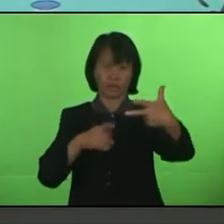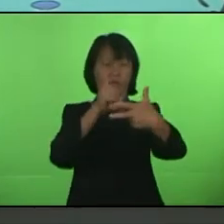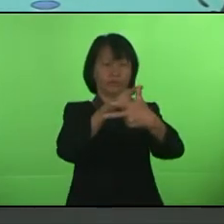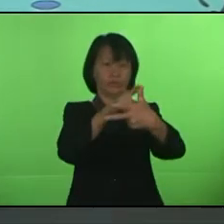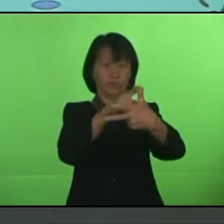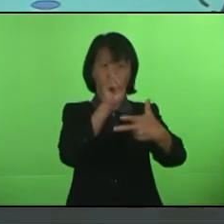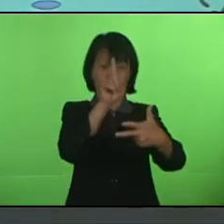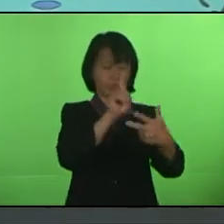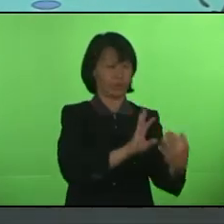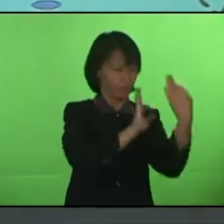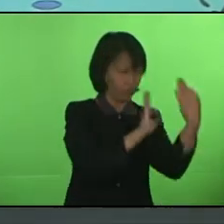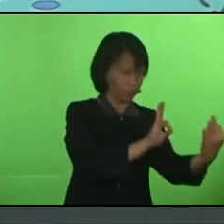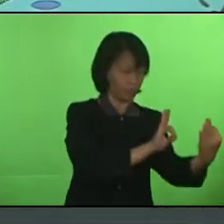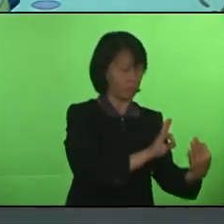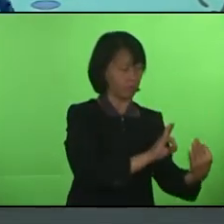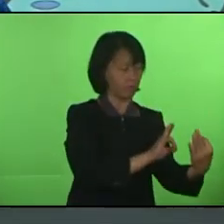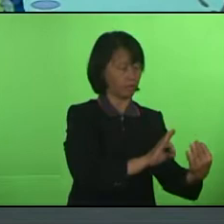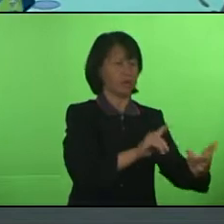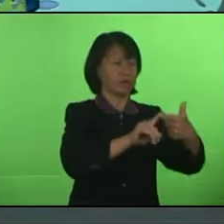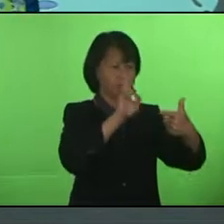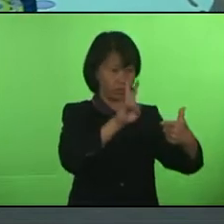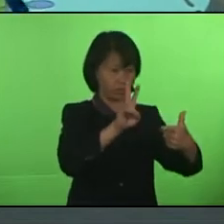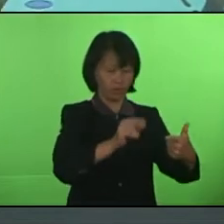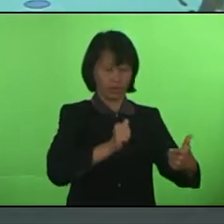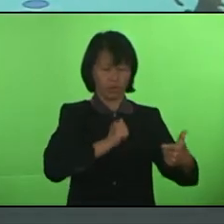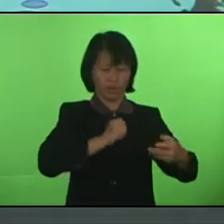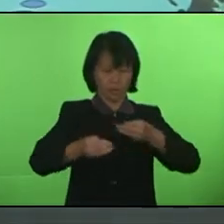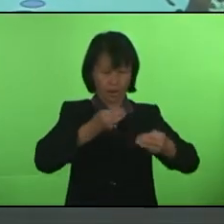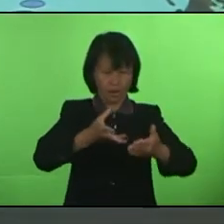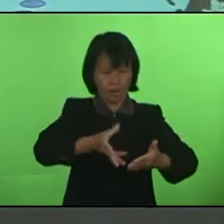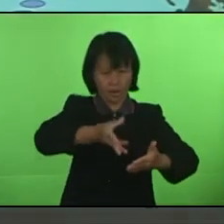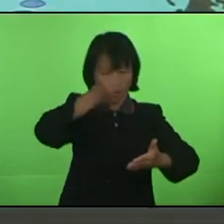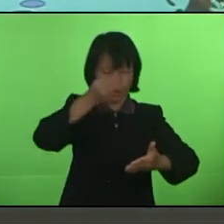First, face-to-face. Second, self-managed learning.